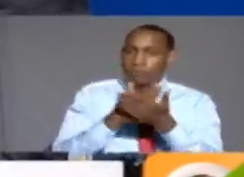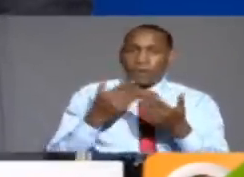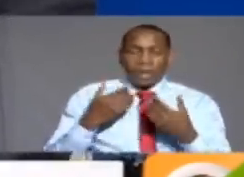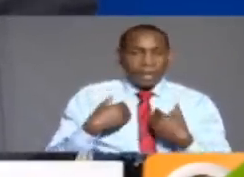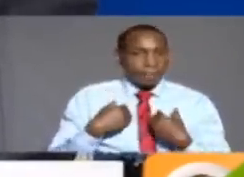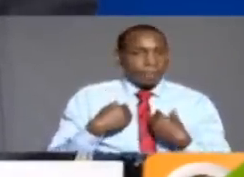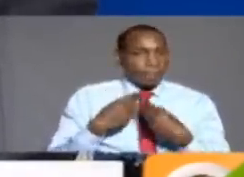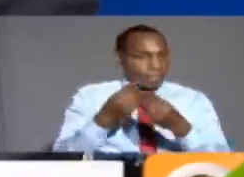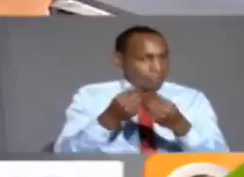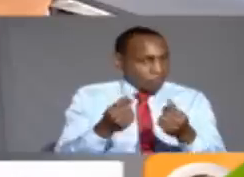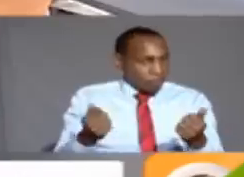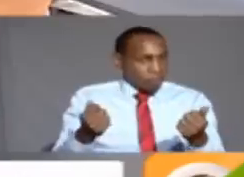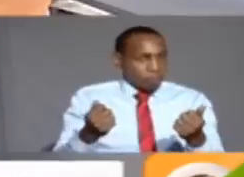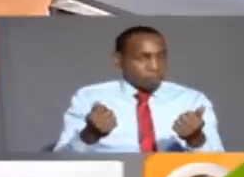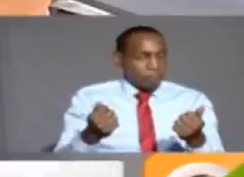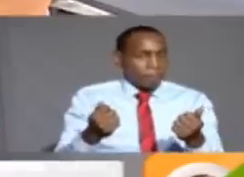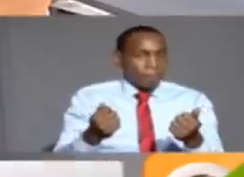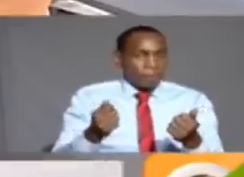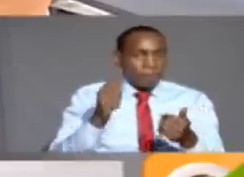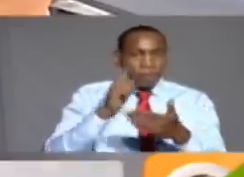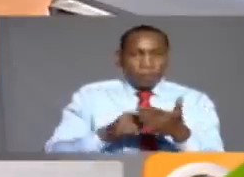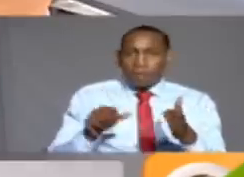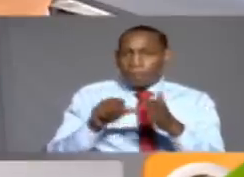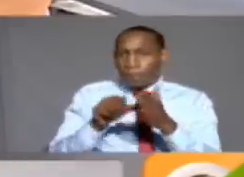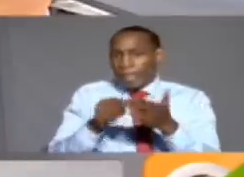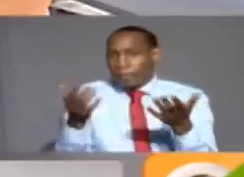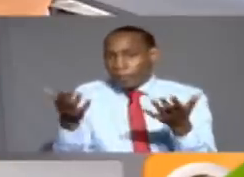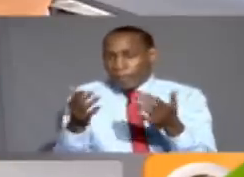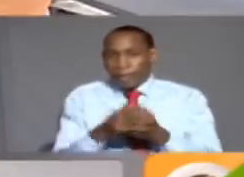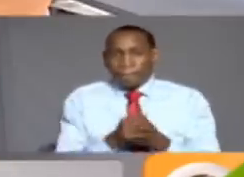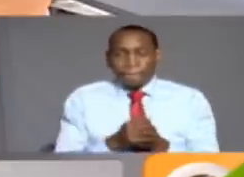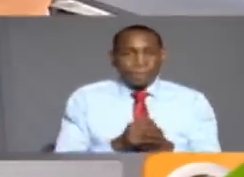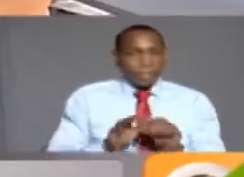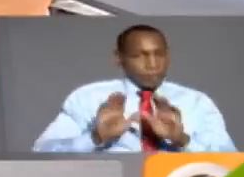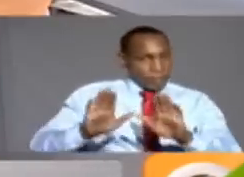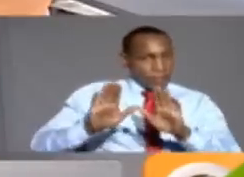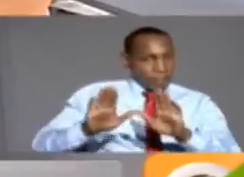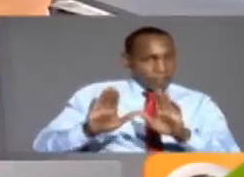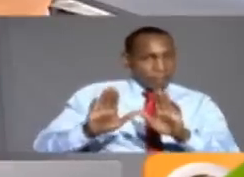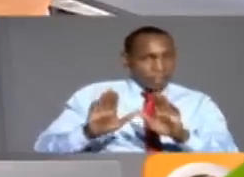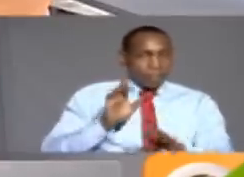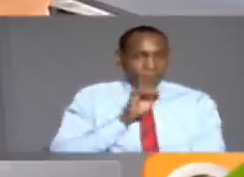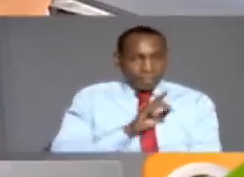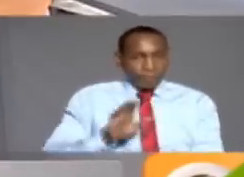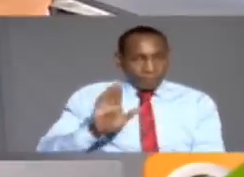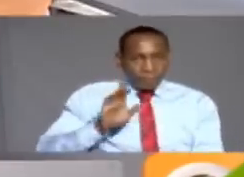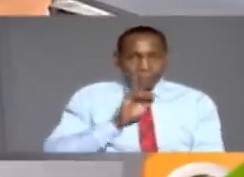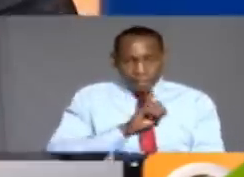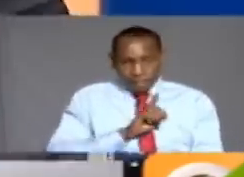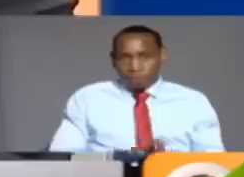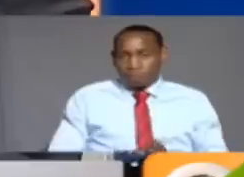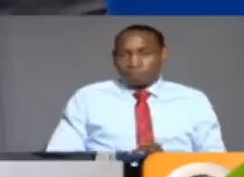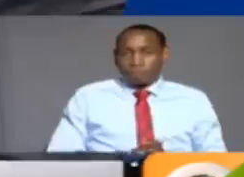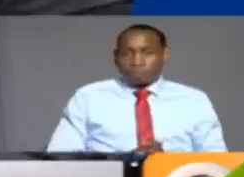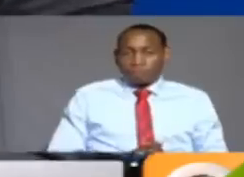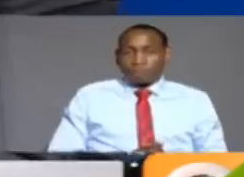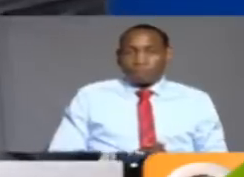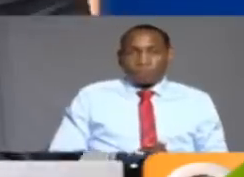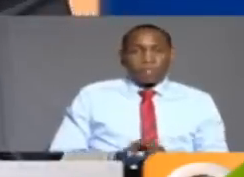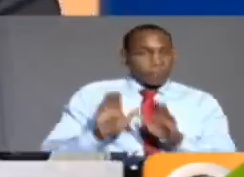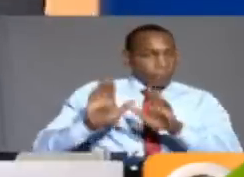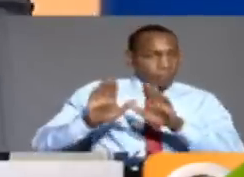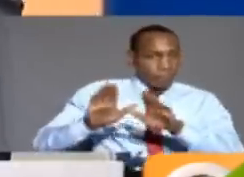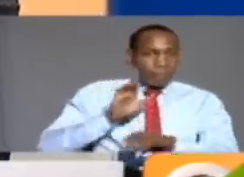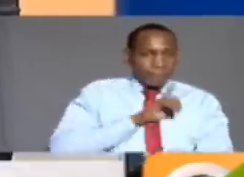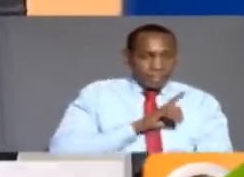out what is going have wrong. Have you tried to do that? What is going wrong? Let me finish, because I notice I'm getting the short end of this. I think No. It's because I'm